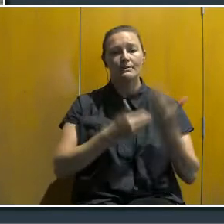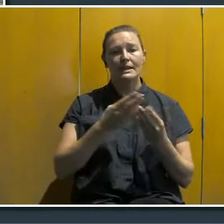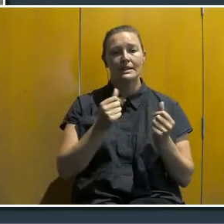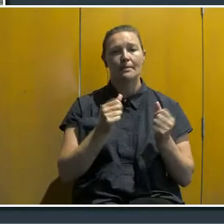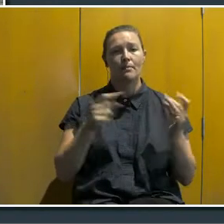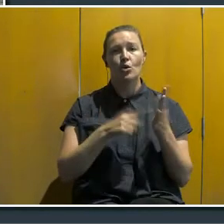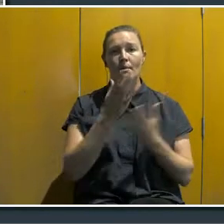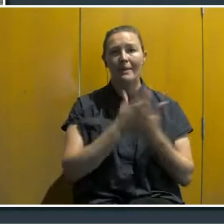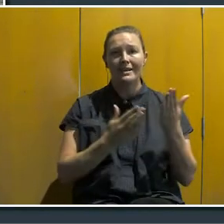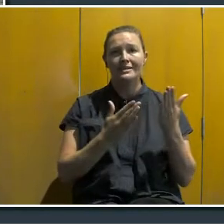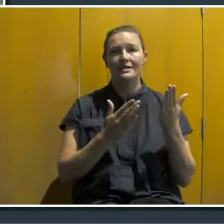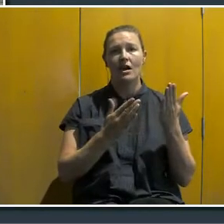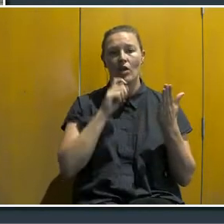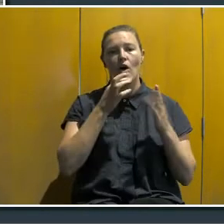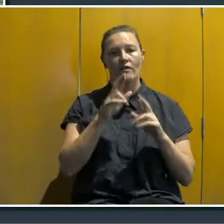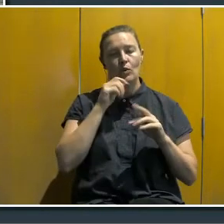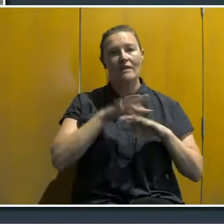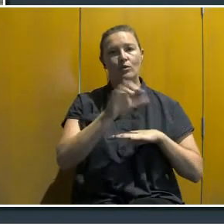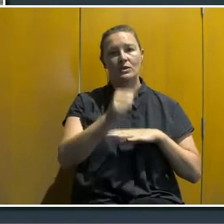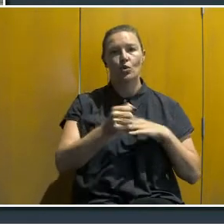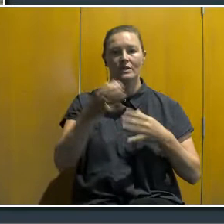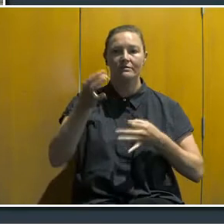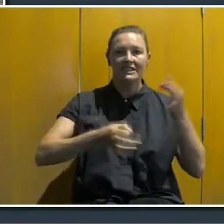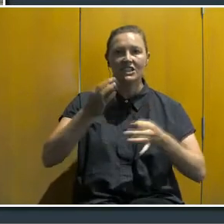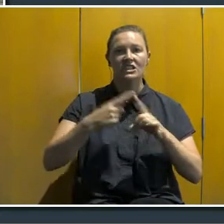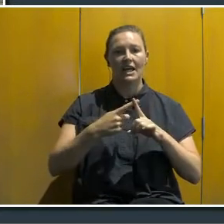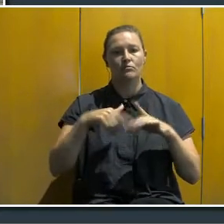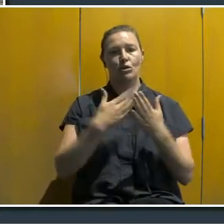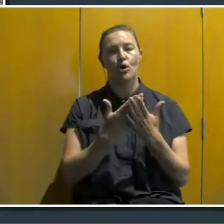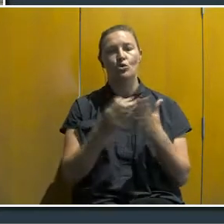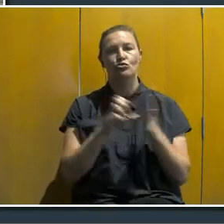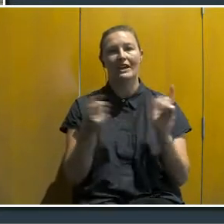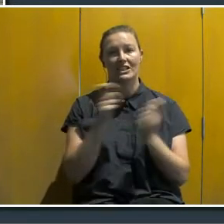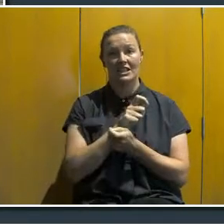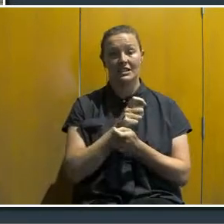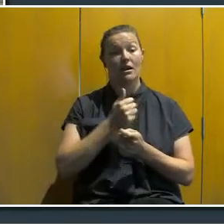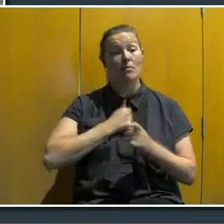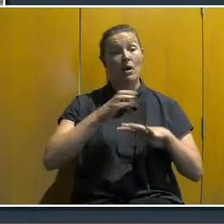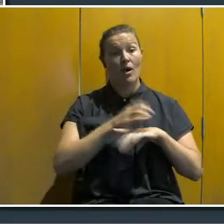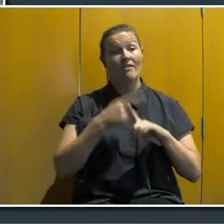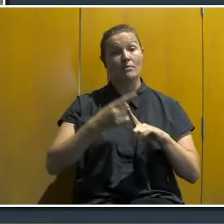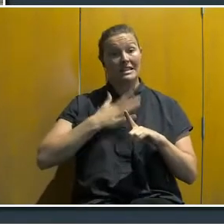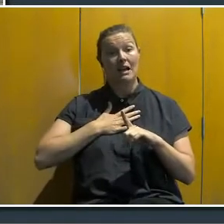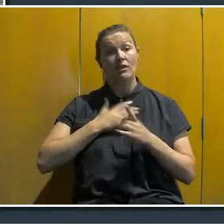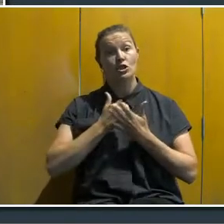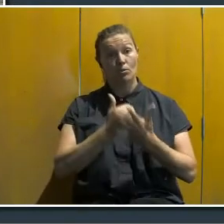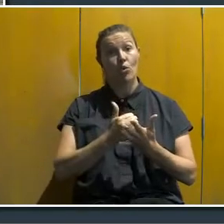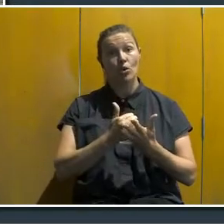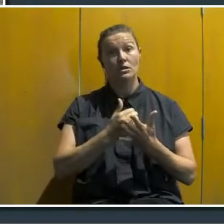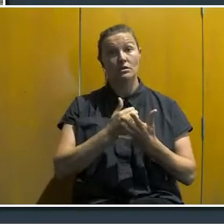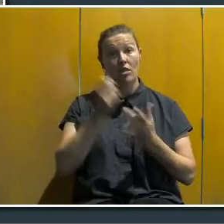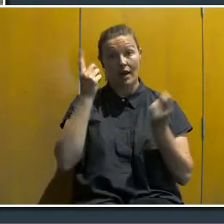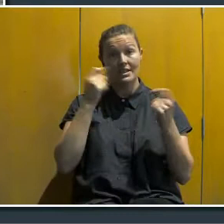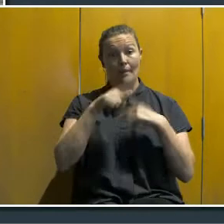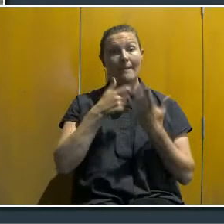deliberations and proposed rates changes to the rural areas. My wife and I support the concept of paying our fair share